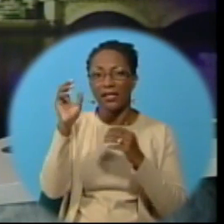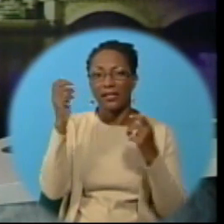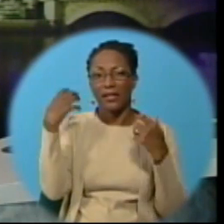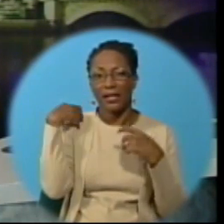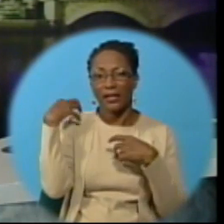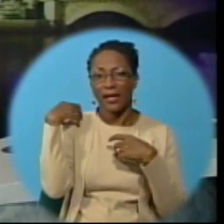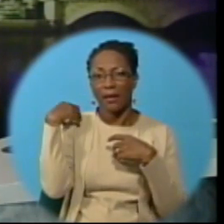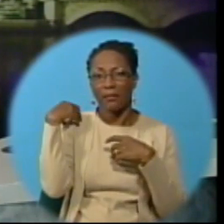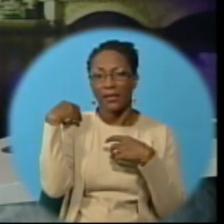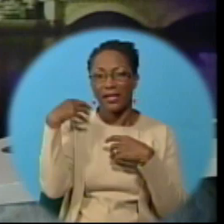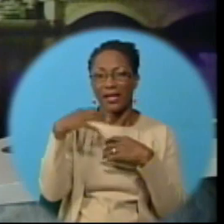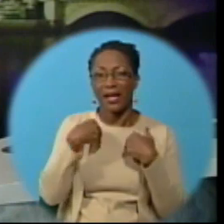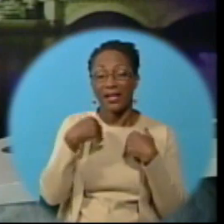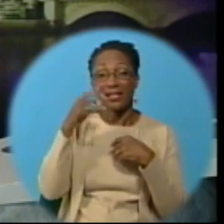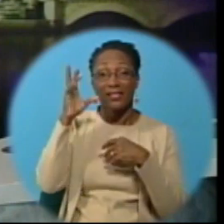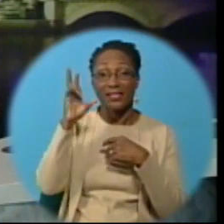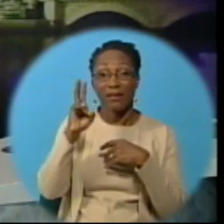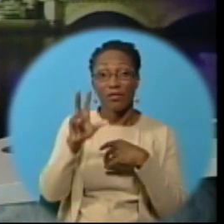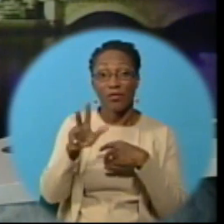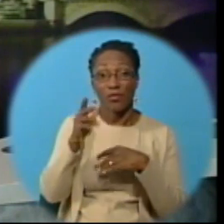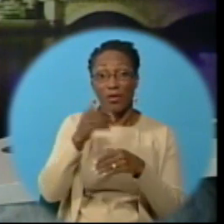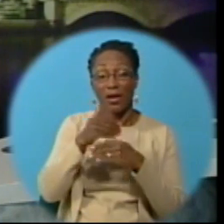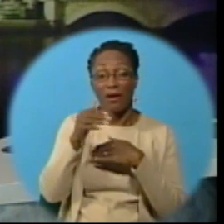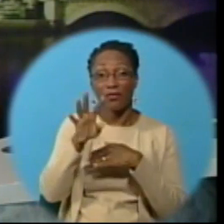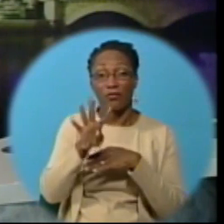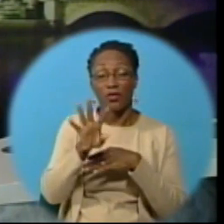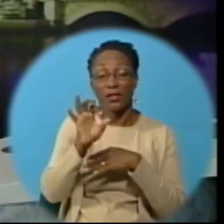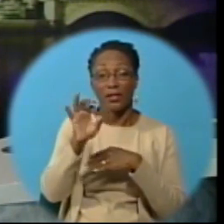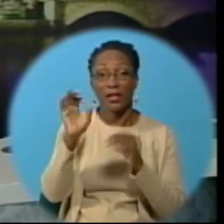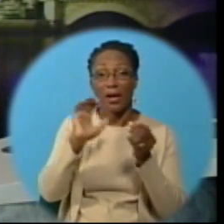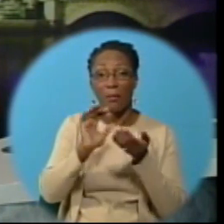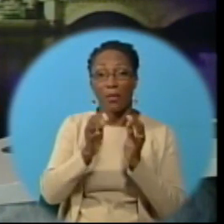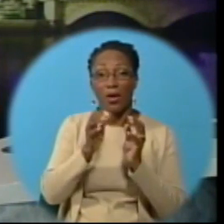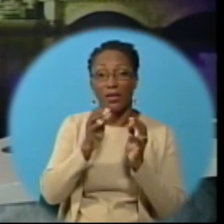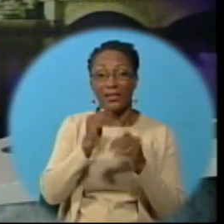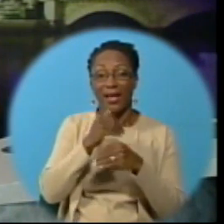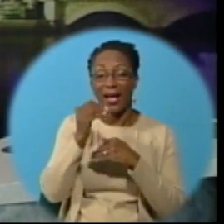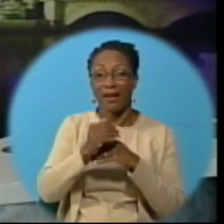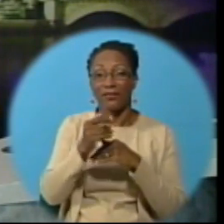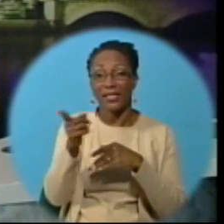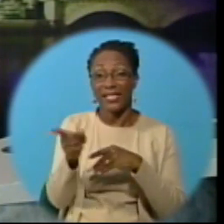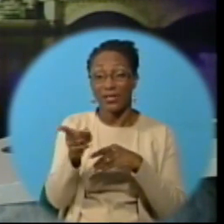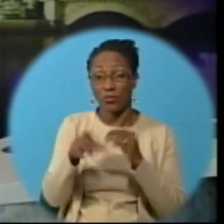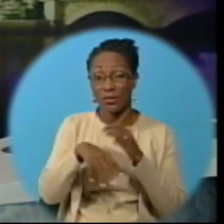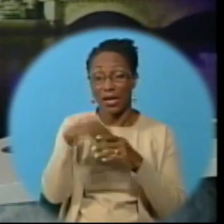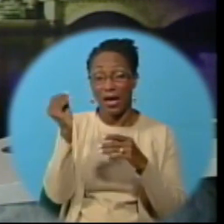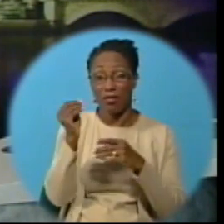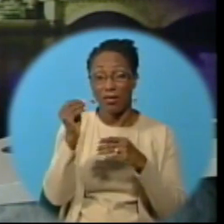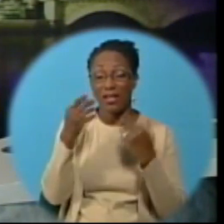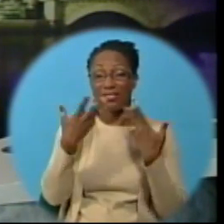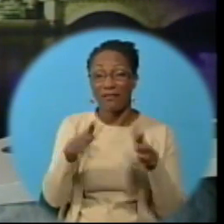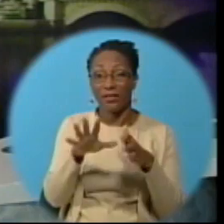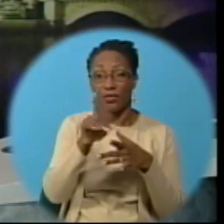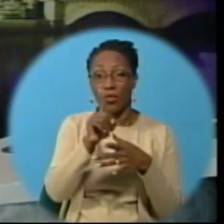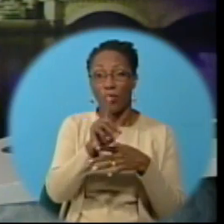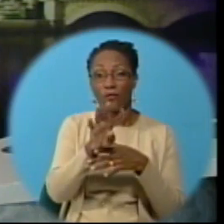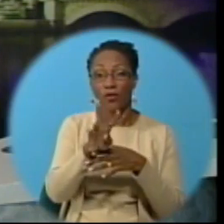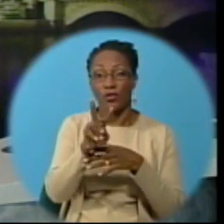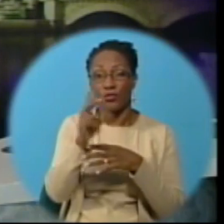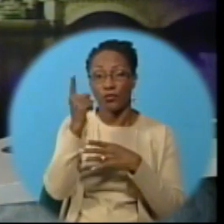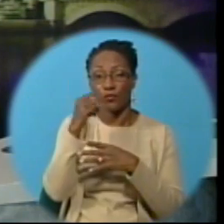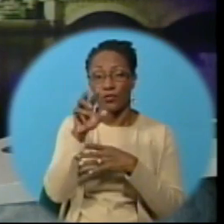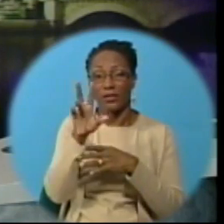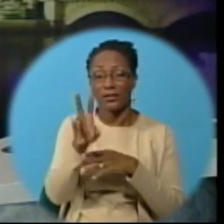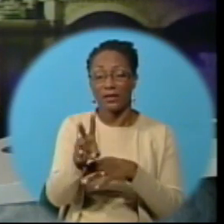just 49 balls. But after his dismissal, they lost all momentum, finishing on 142 for 7. CBC's Damien